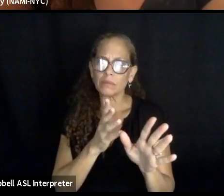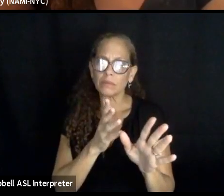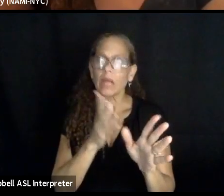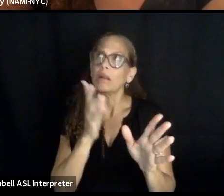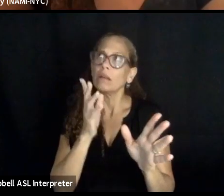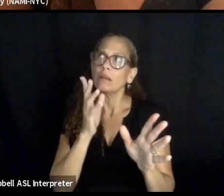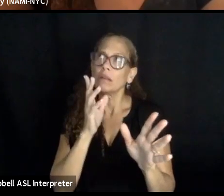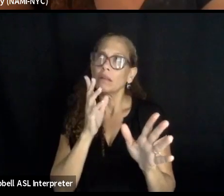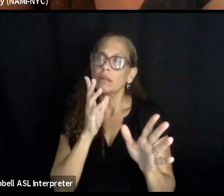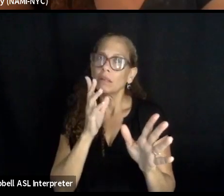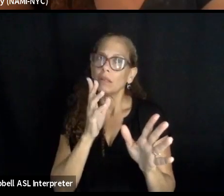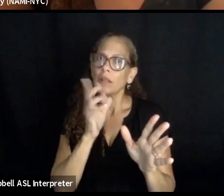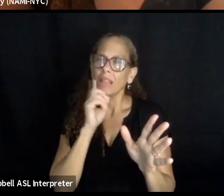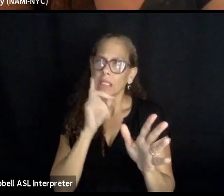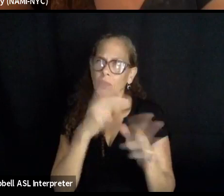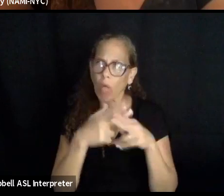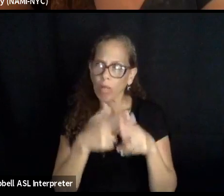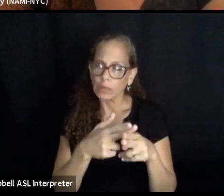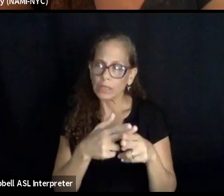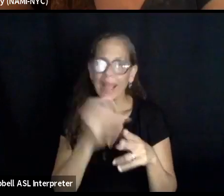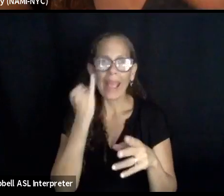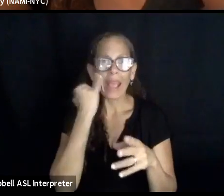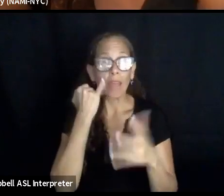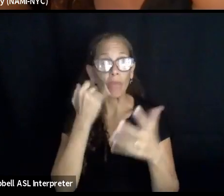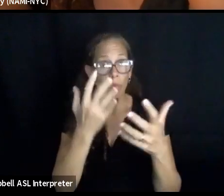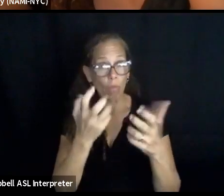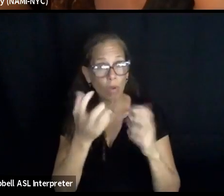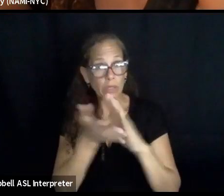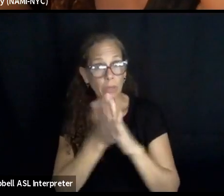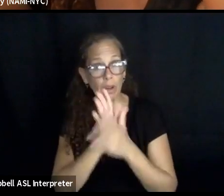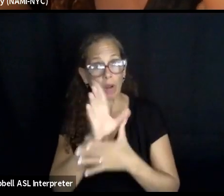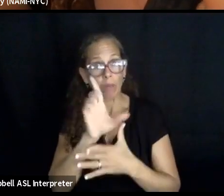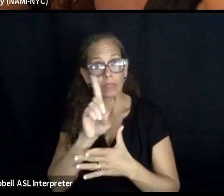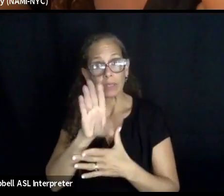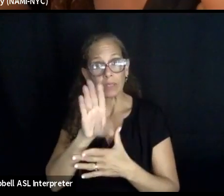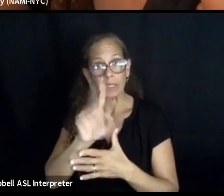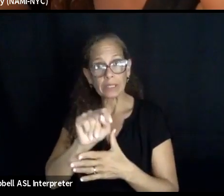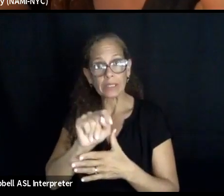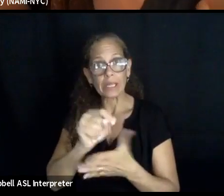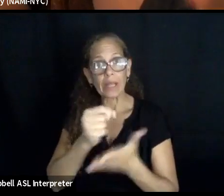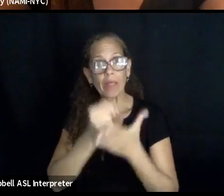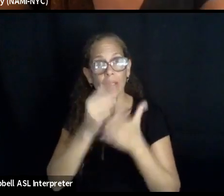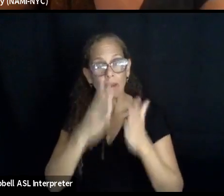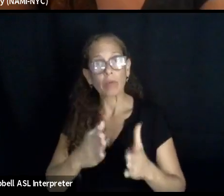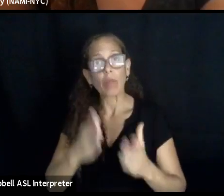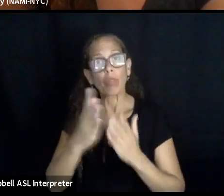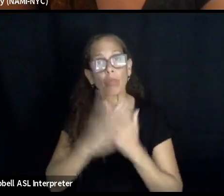Anyway, if you were to want to become a DBT therapist via Marsha Linehan,